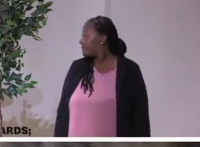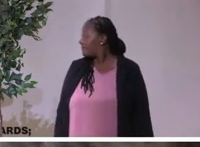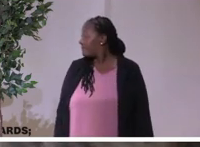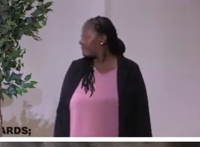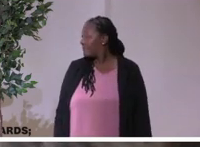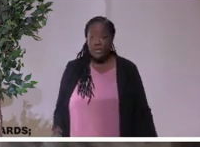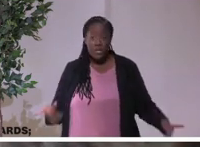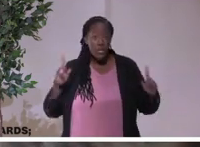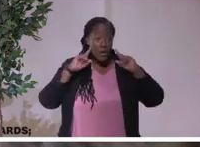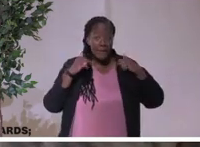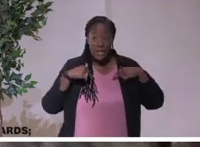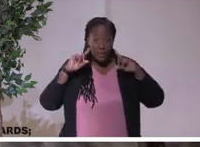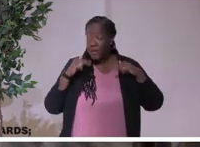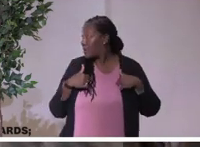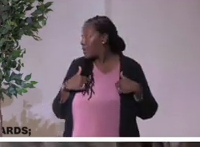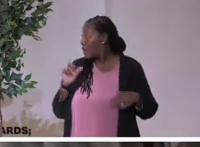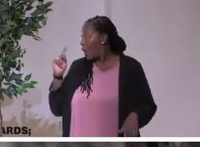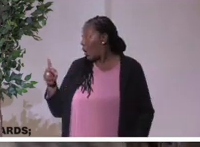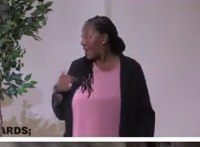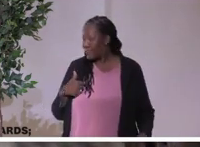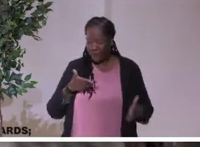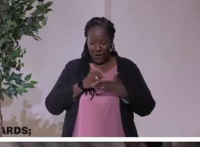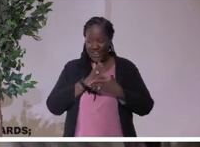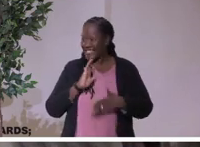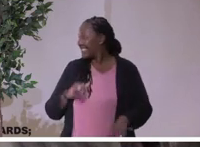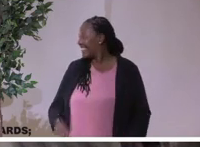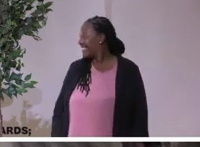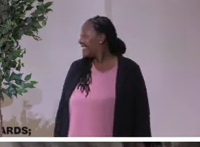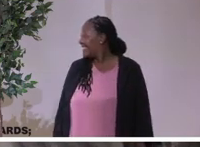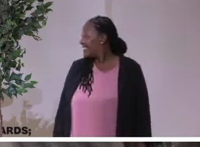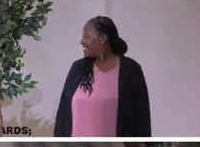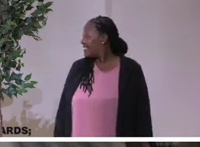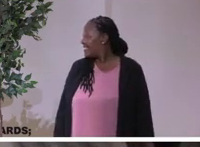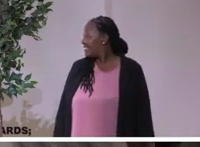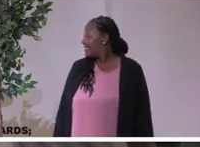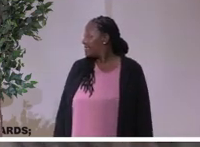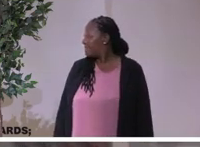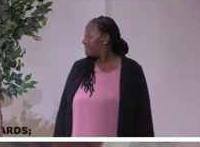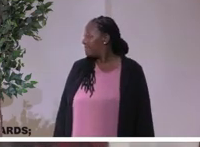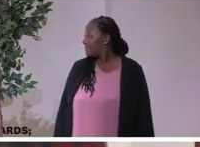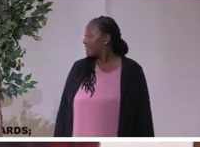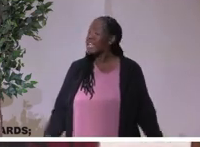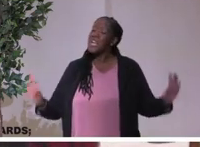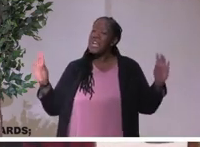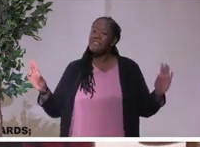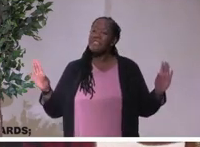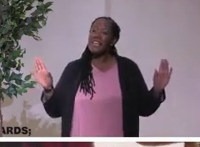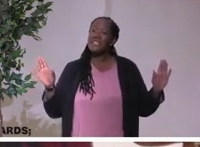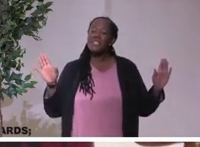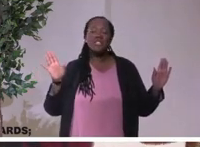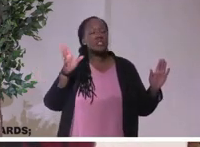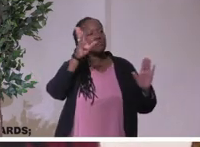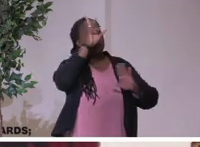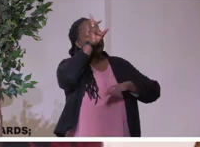Hey, am I good? Okay, fabulous. All right. Well, I do want to take, let's take a look into the future